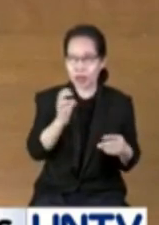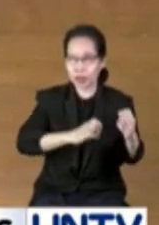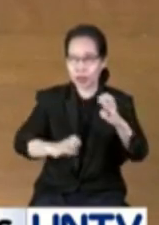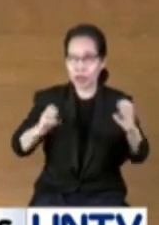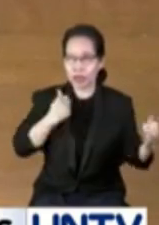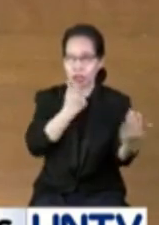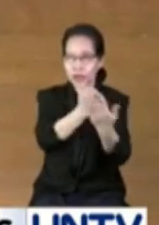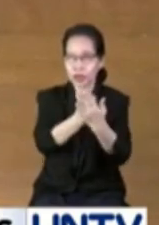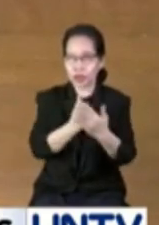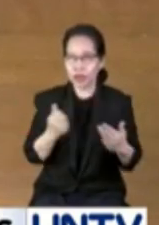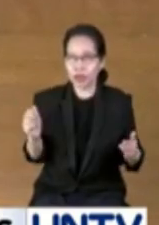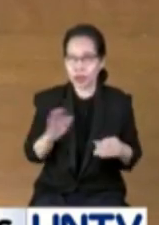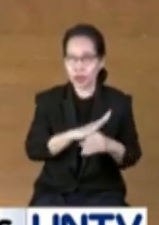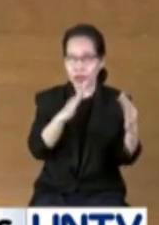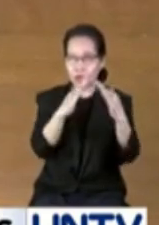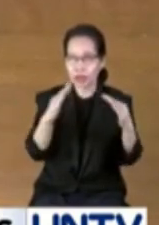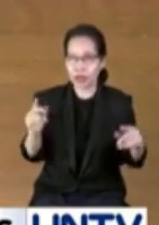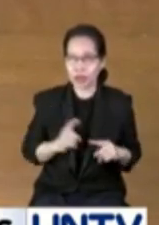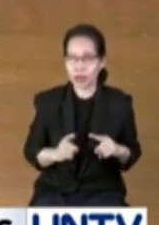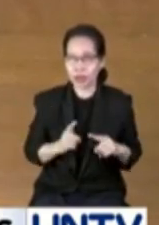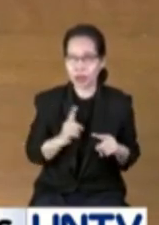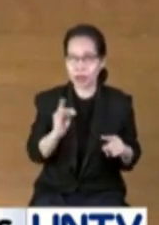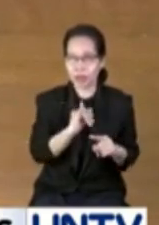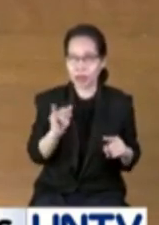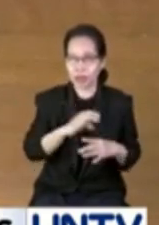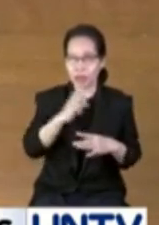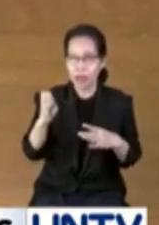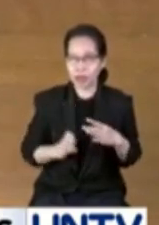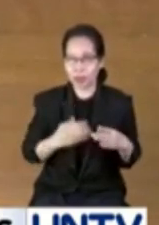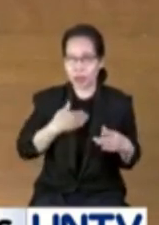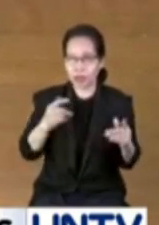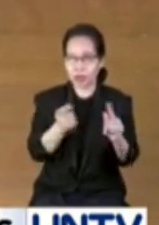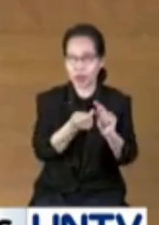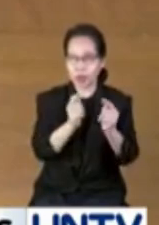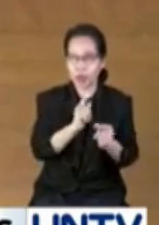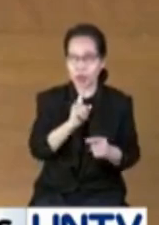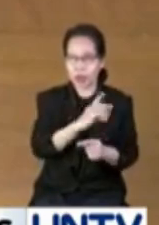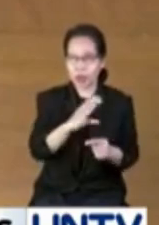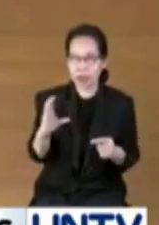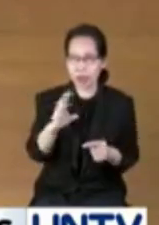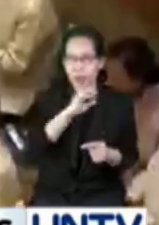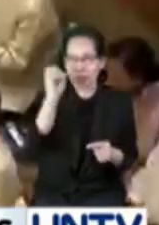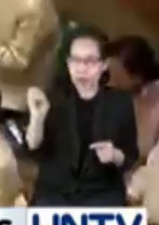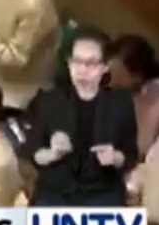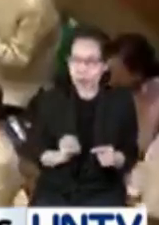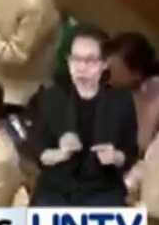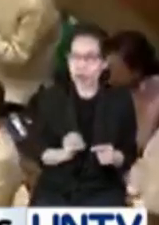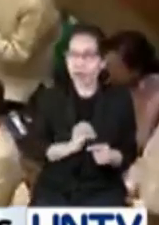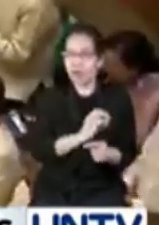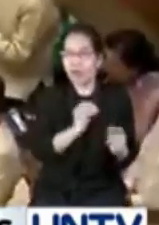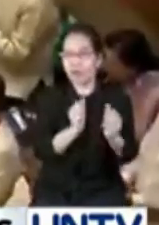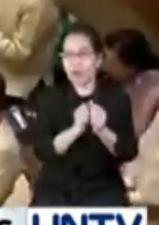household electrification by the end of my term. 100% is within our reach.